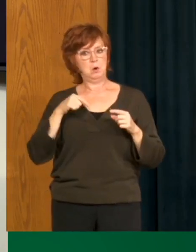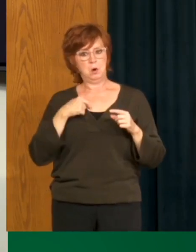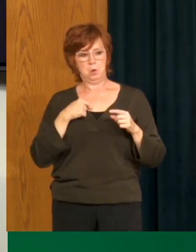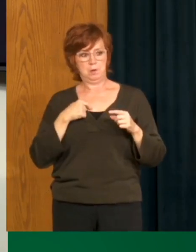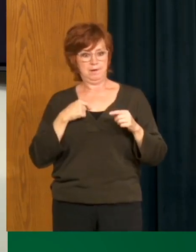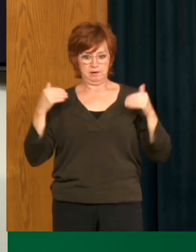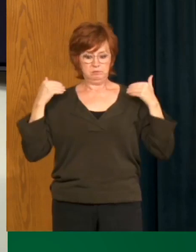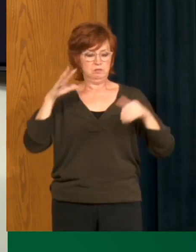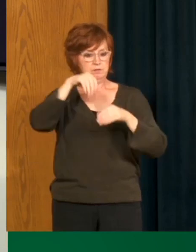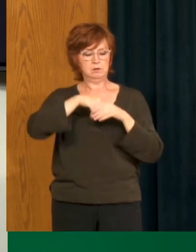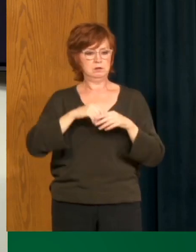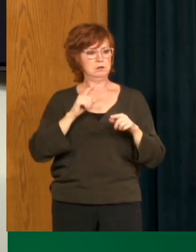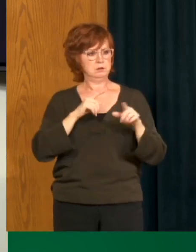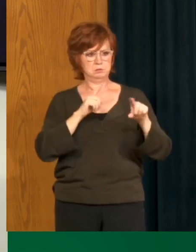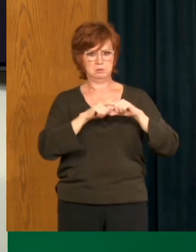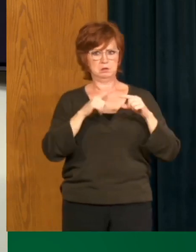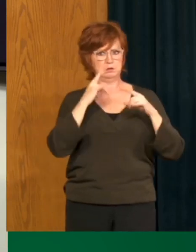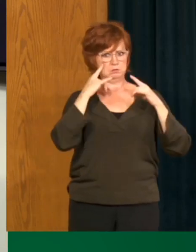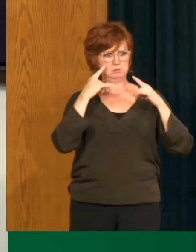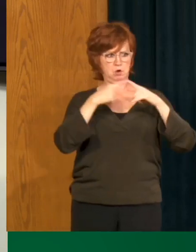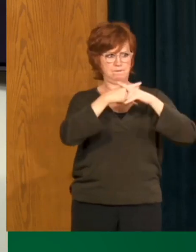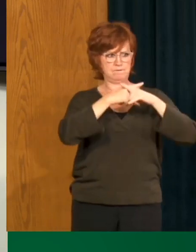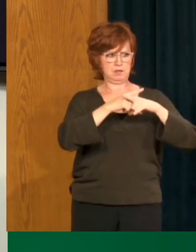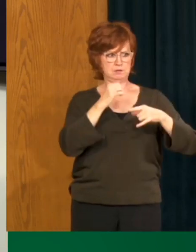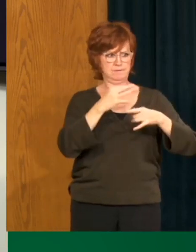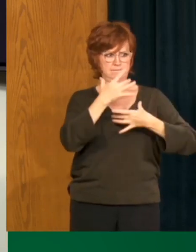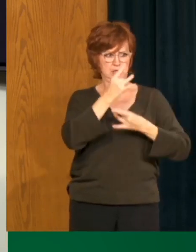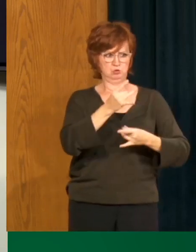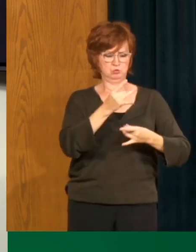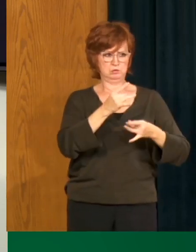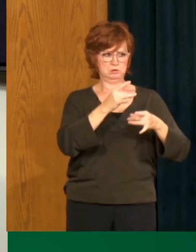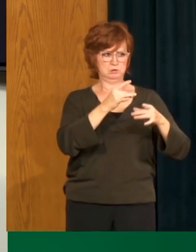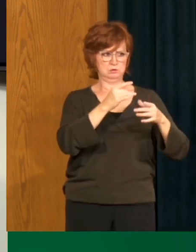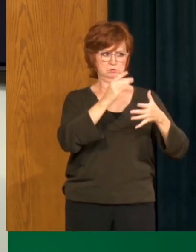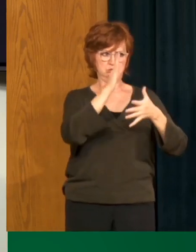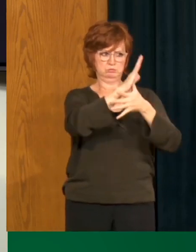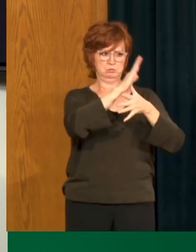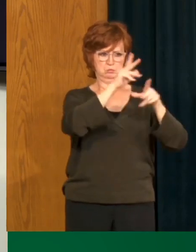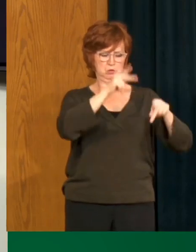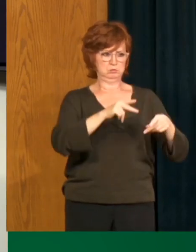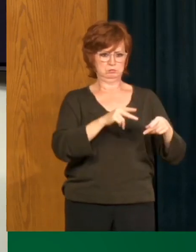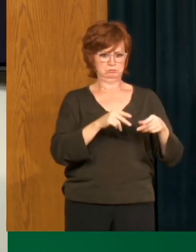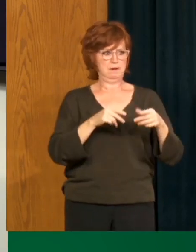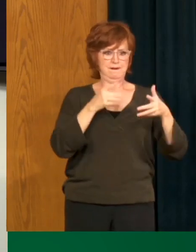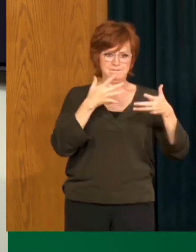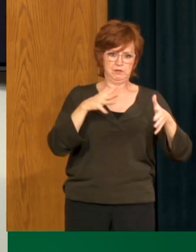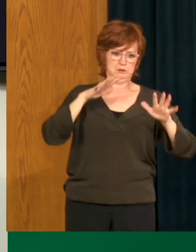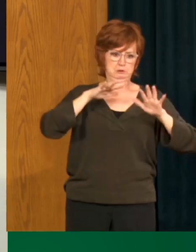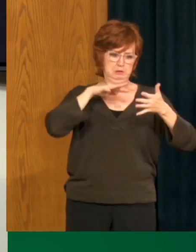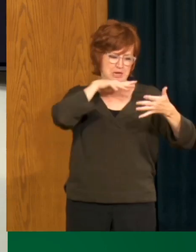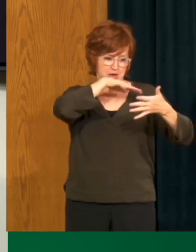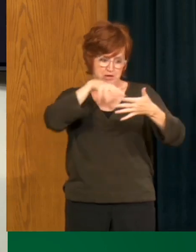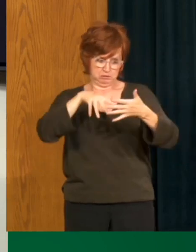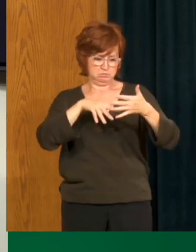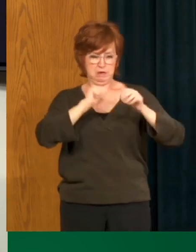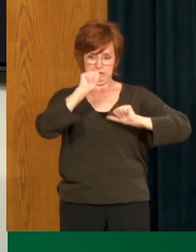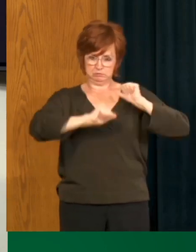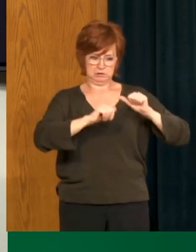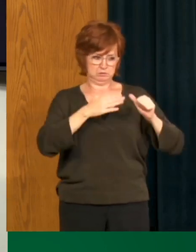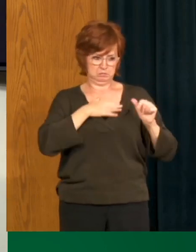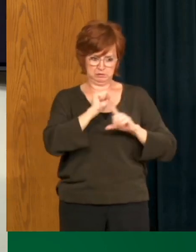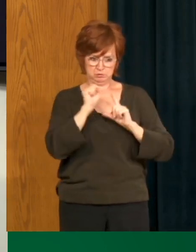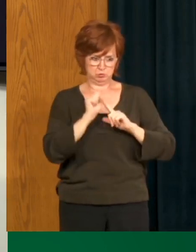assessed by the conflict of interest commissioner, and I truly believe there most certainly isn't. So it's a very, very different